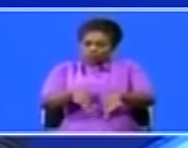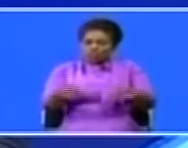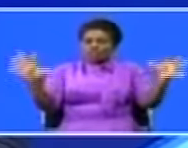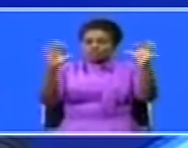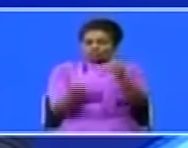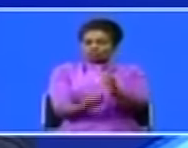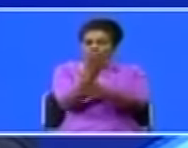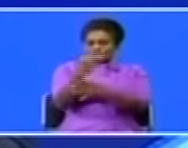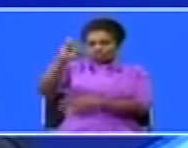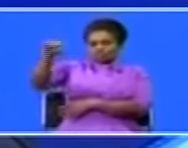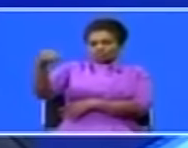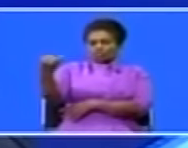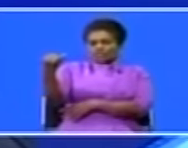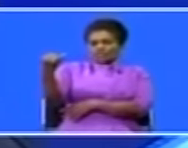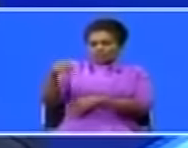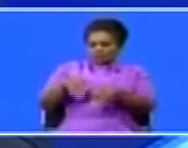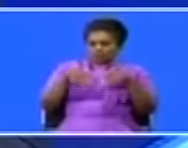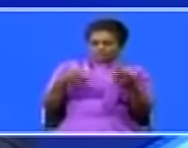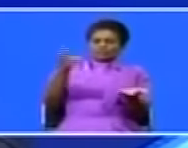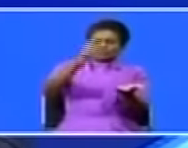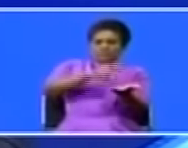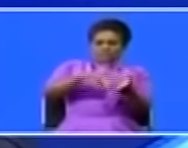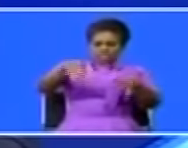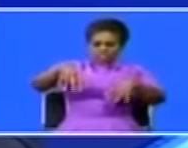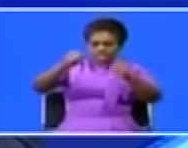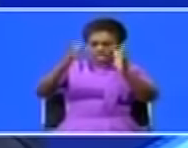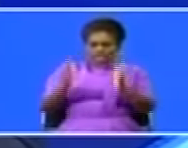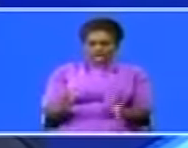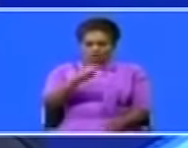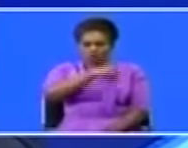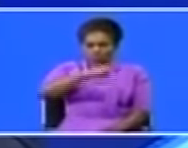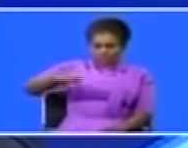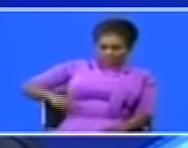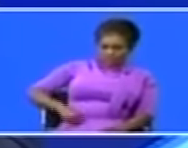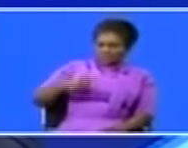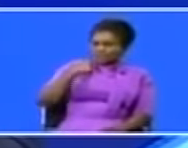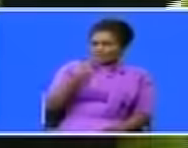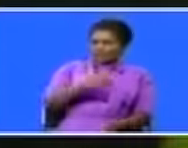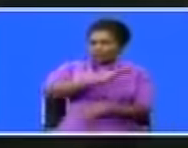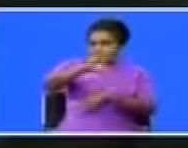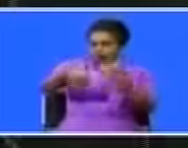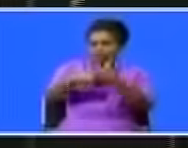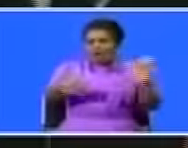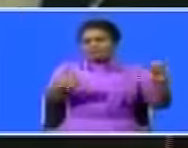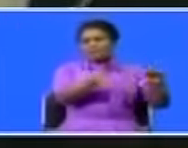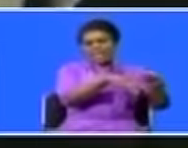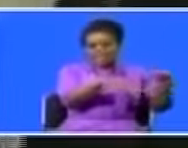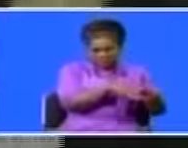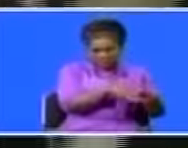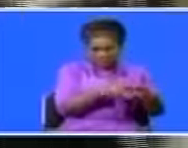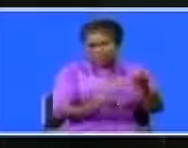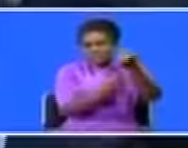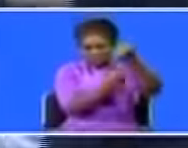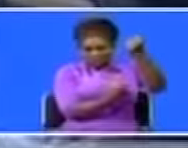Party, which is awaiting registration. Co-chairman of the committee, Meru Senator Kiraitu Murungi, said all the members of the new party would